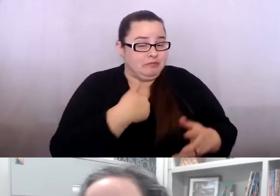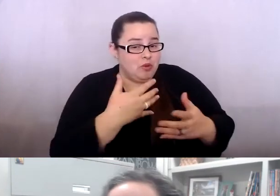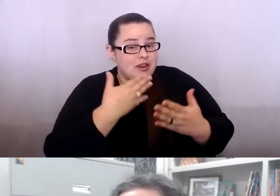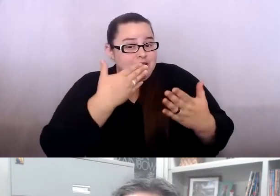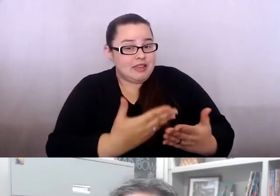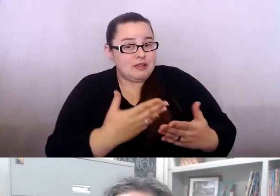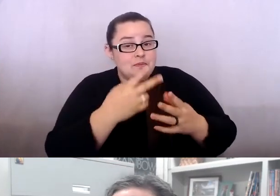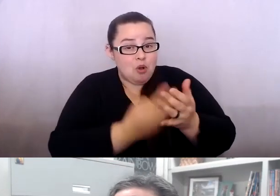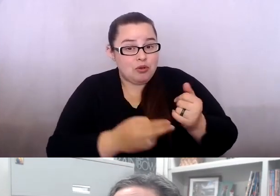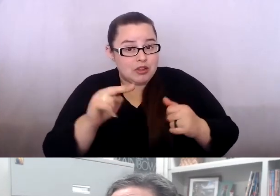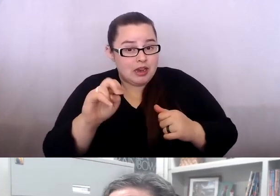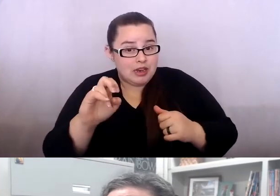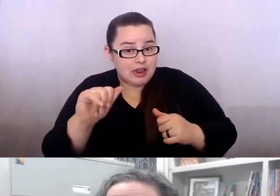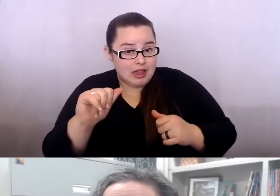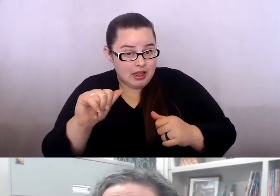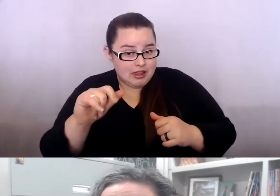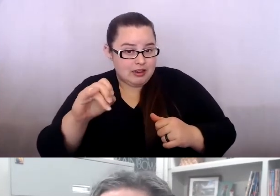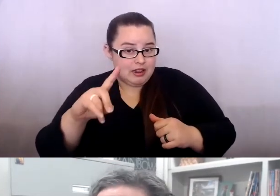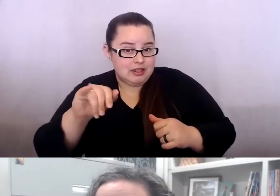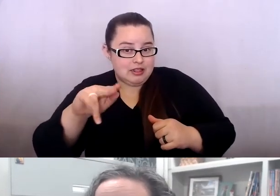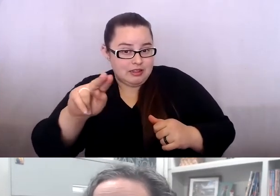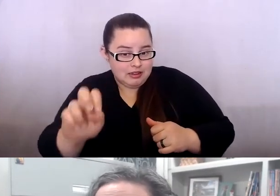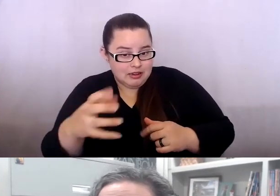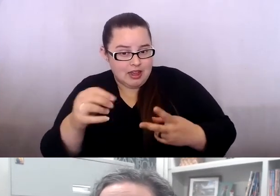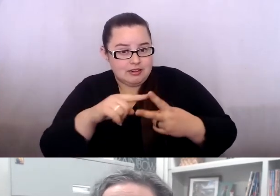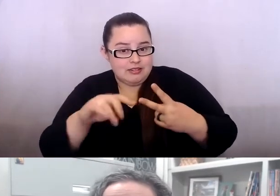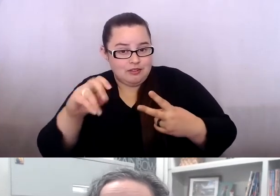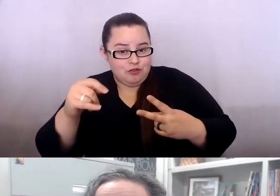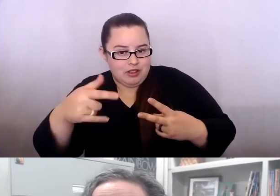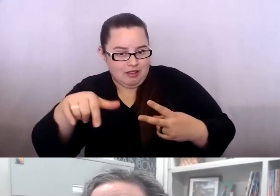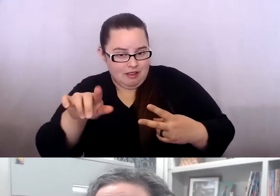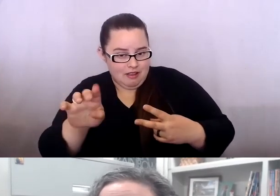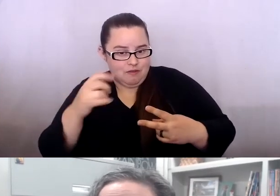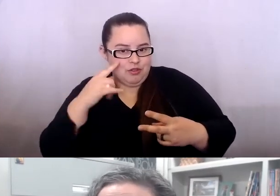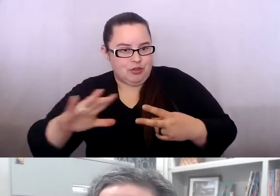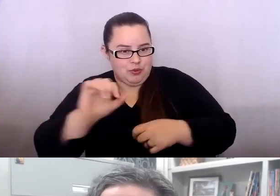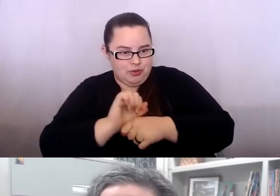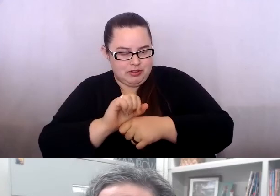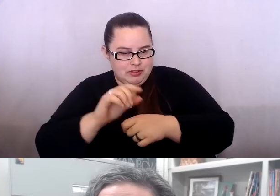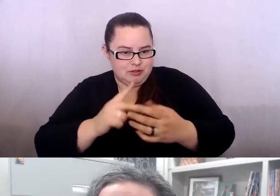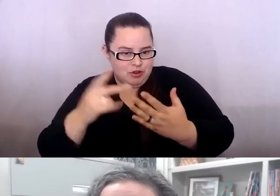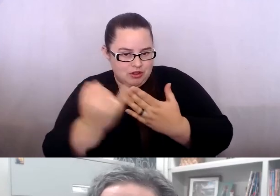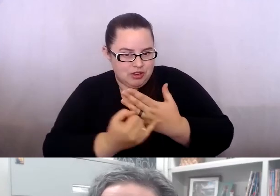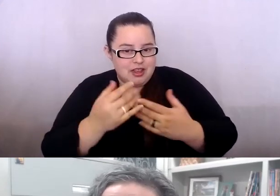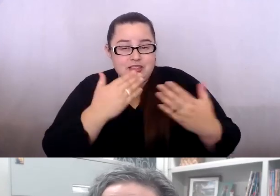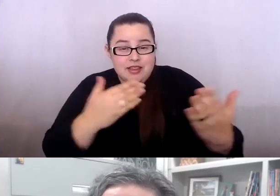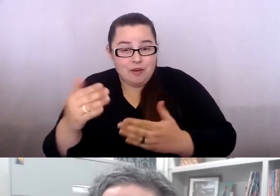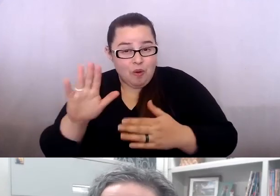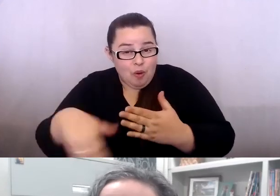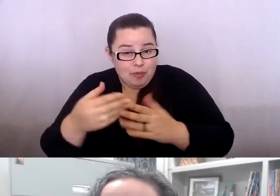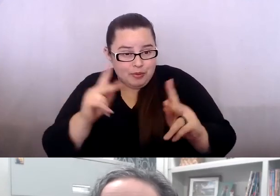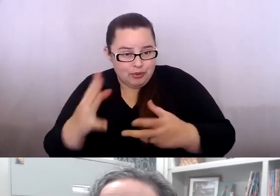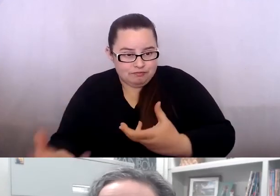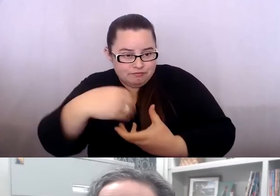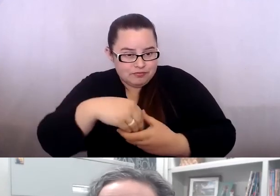Enrique for all of their work on this project. And I would like to thank everyone who's been involved in the Campus Stress Reduction Project's work this